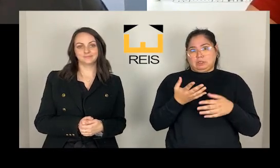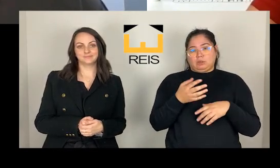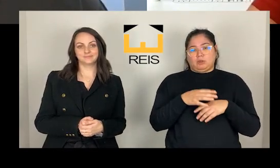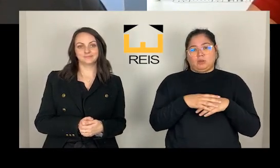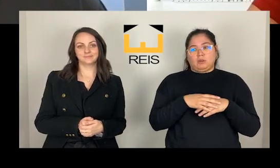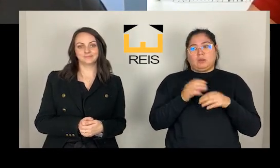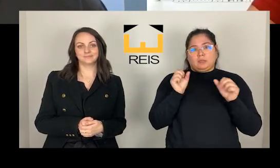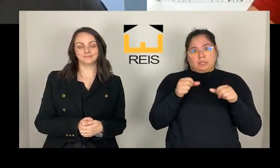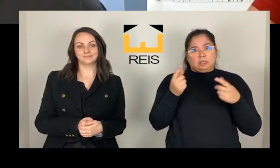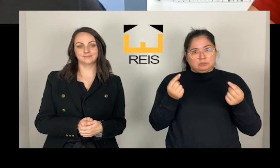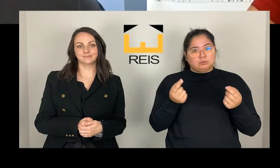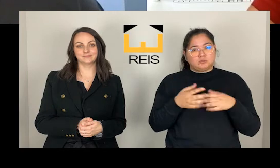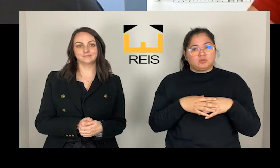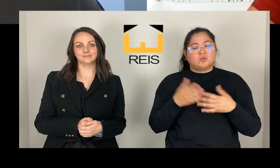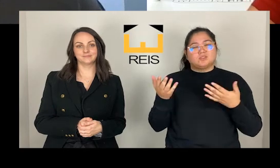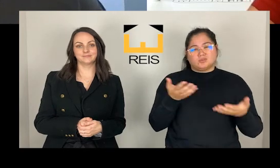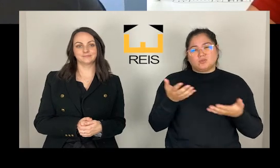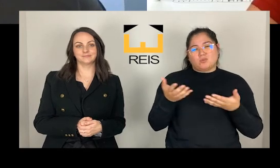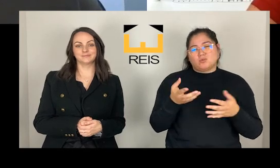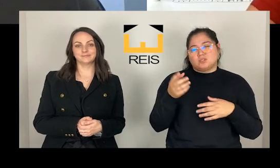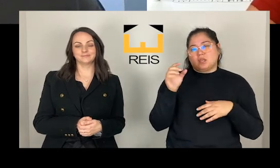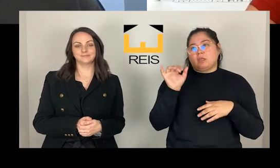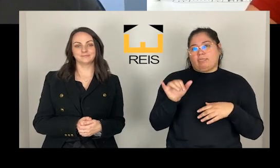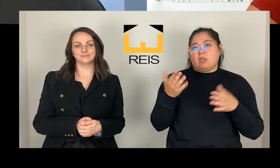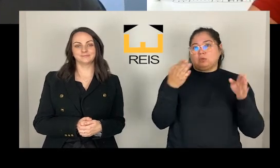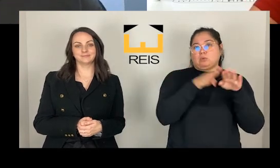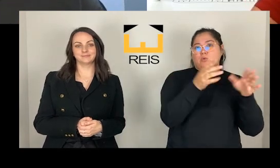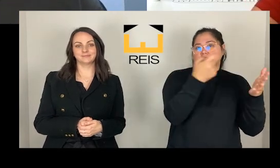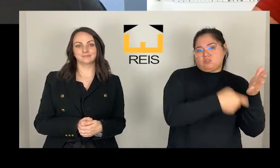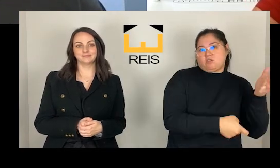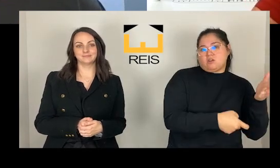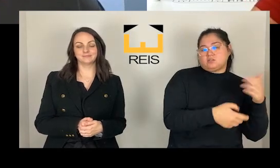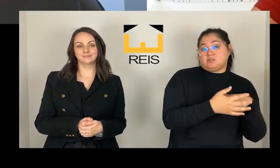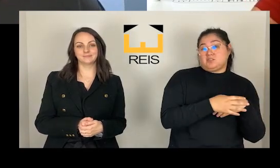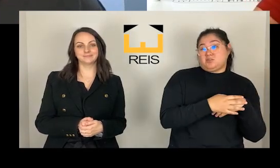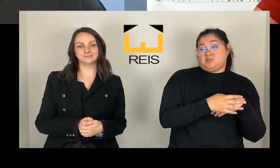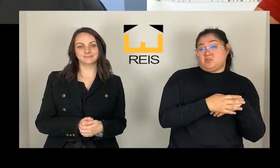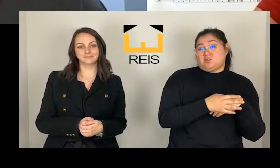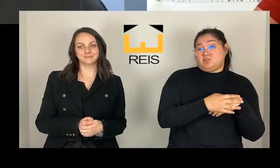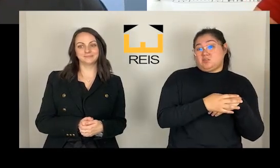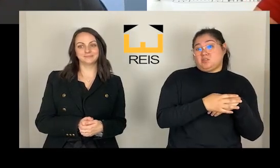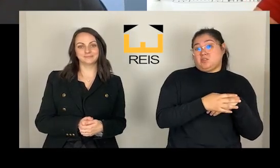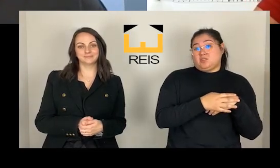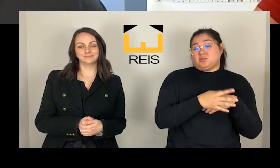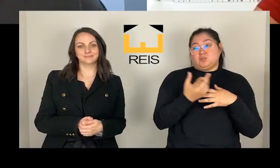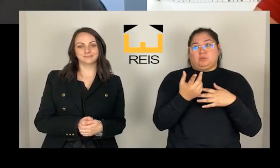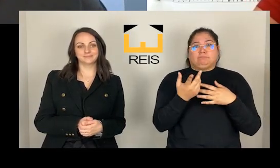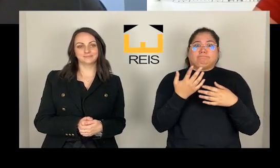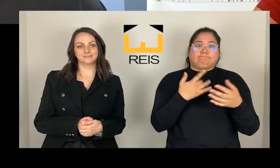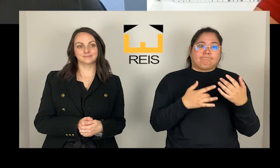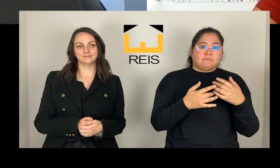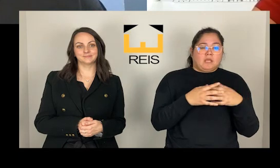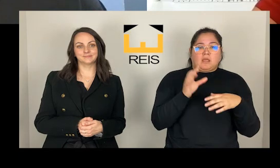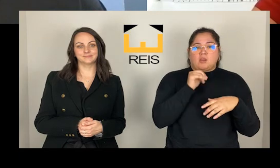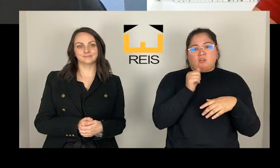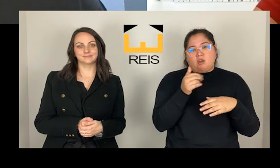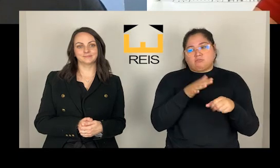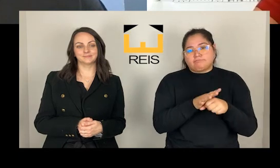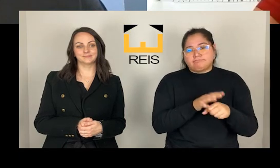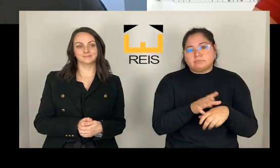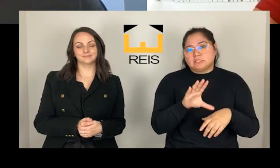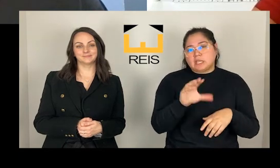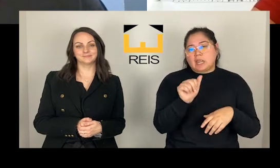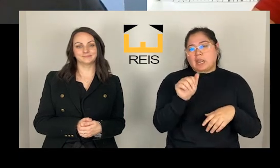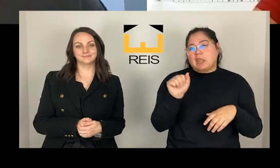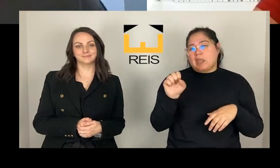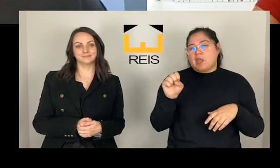some of those closing costs also in the deal. So even though you might be a little strapped with cash for your closing costs, always talk